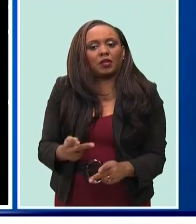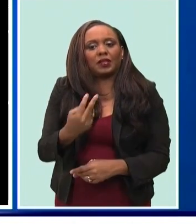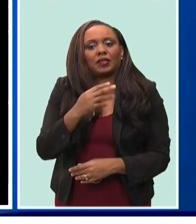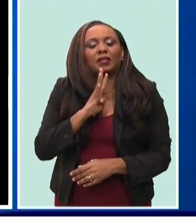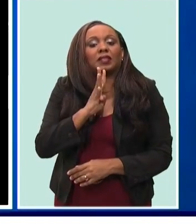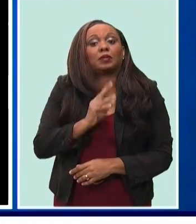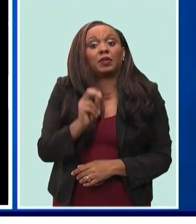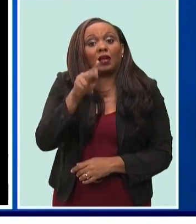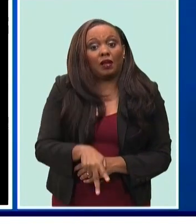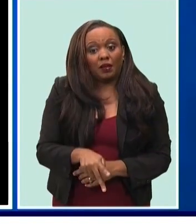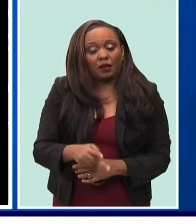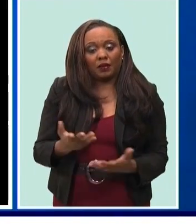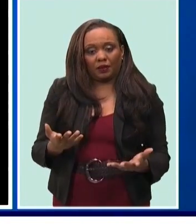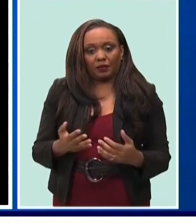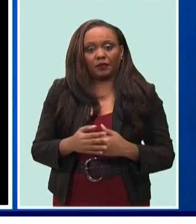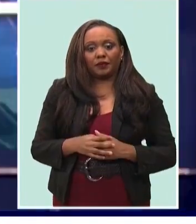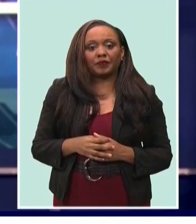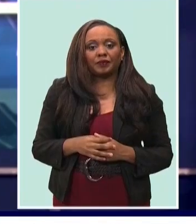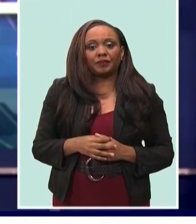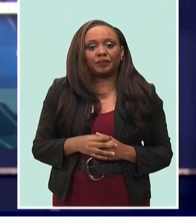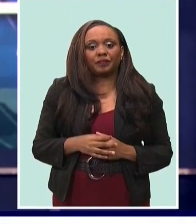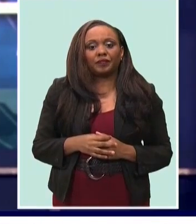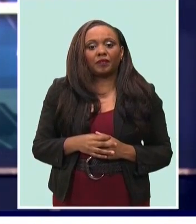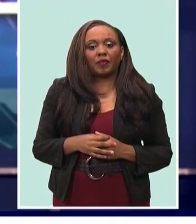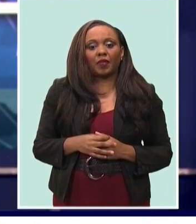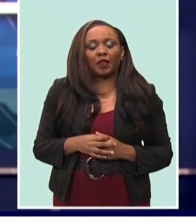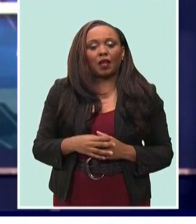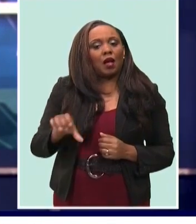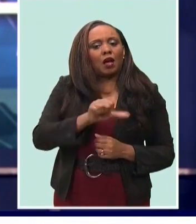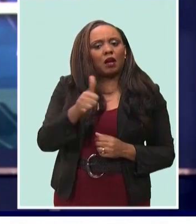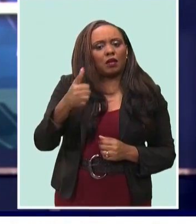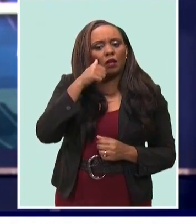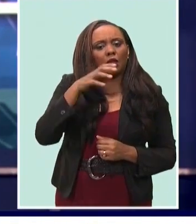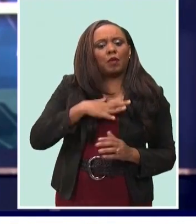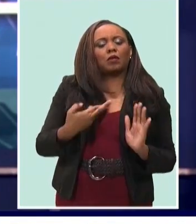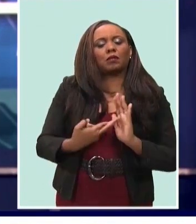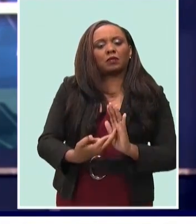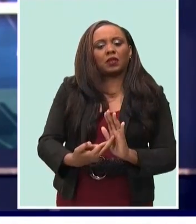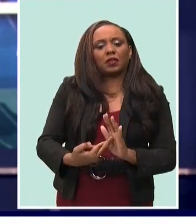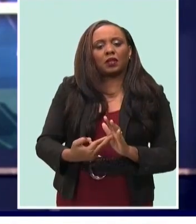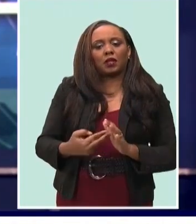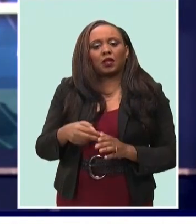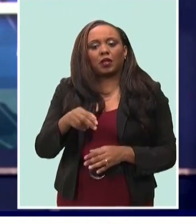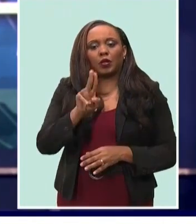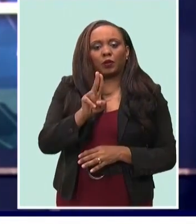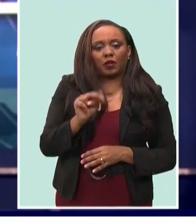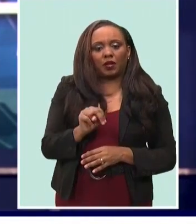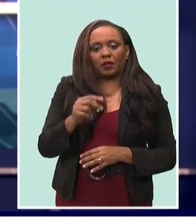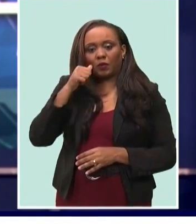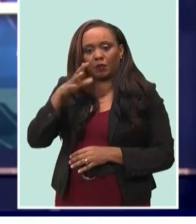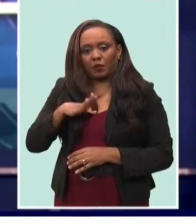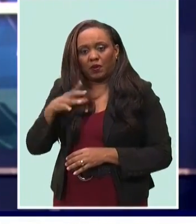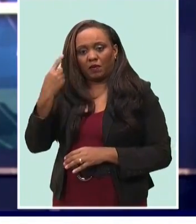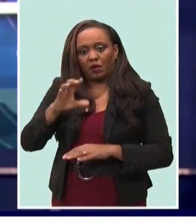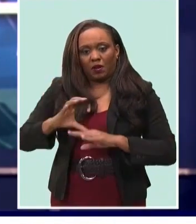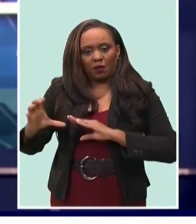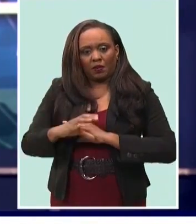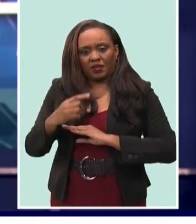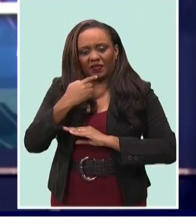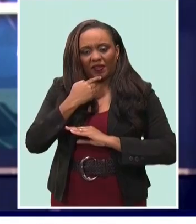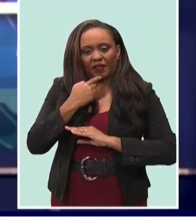workplace, marketplace, and community. Meantime, Alison McLean, who represents UN Women in the Caribbean, says on the international